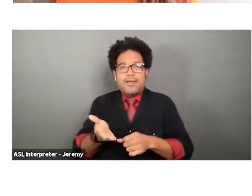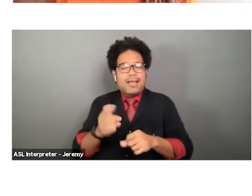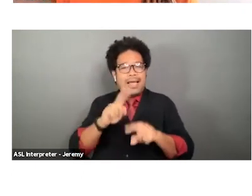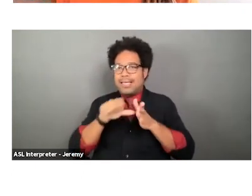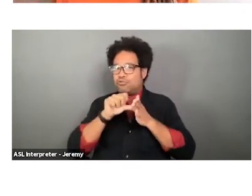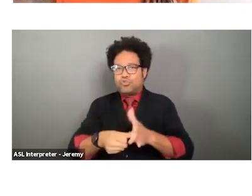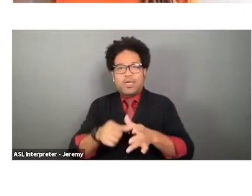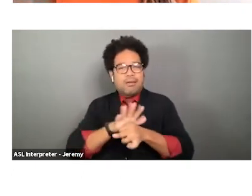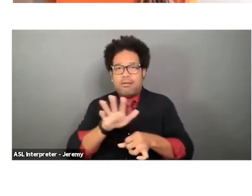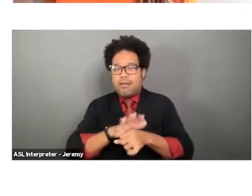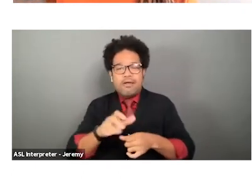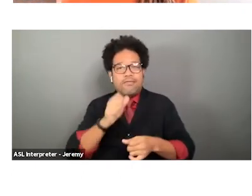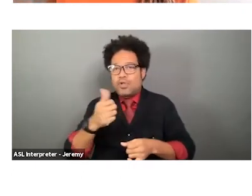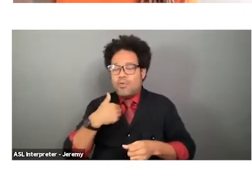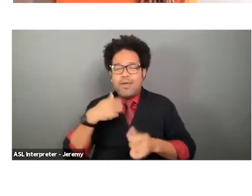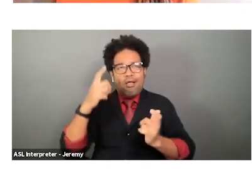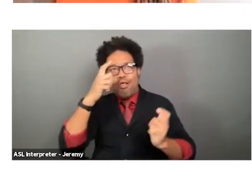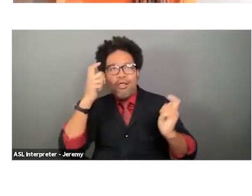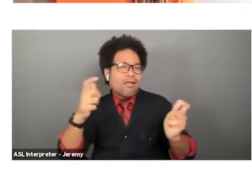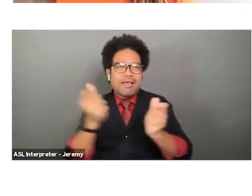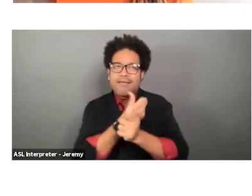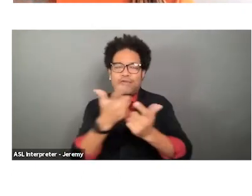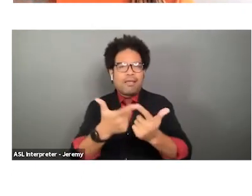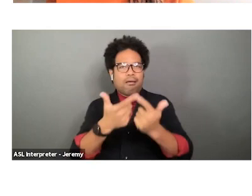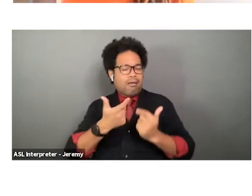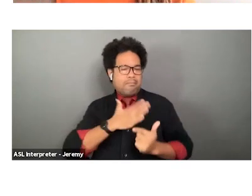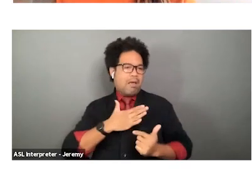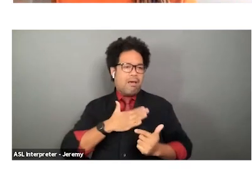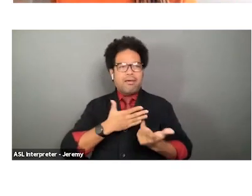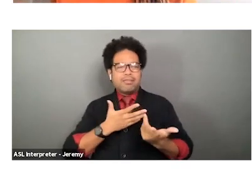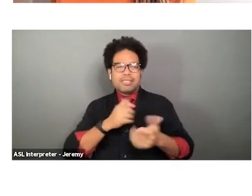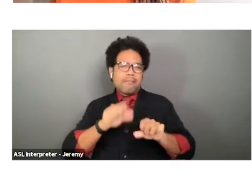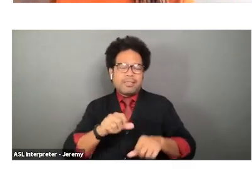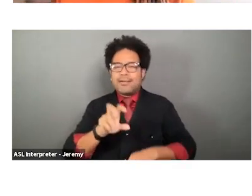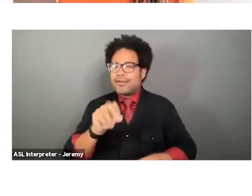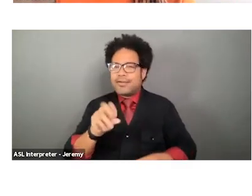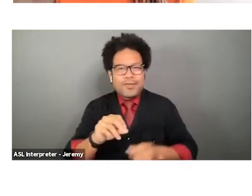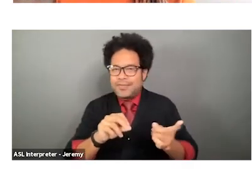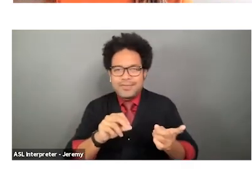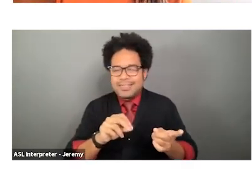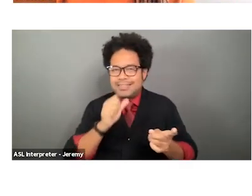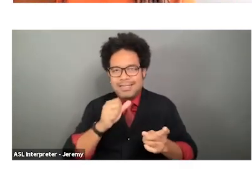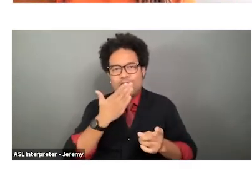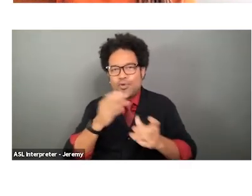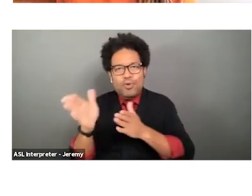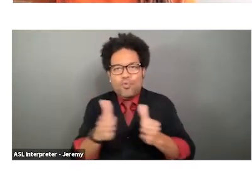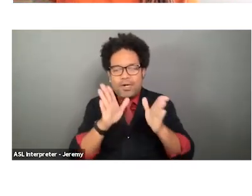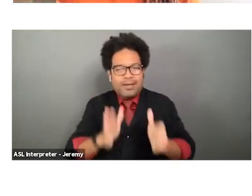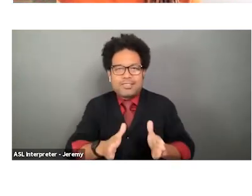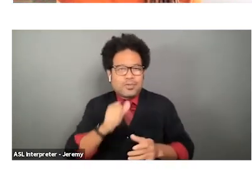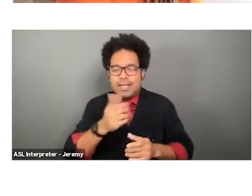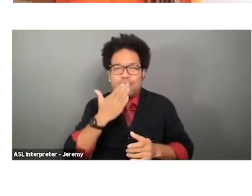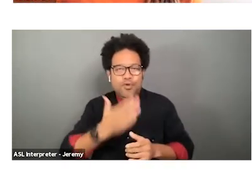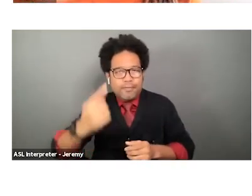enough. Like, don't have enough of an ego thinking that it all falls on you. It never does. That's not good organizing practice. That's not a good mindset. You should be able